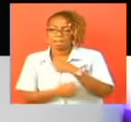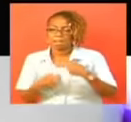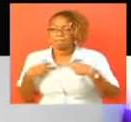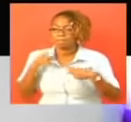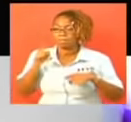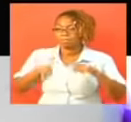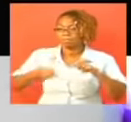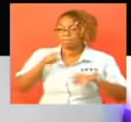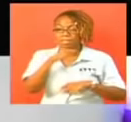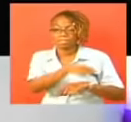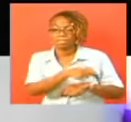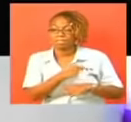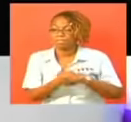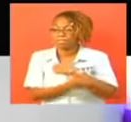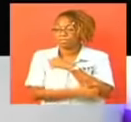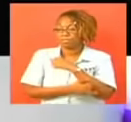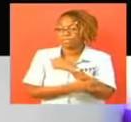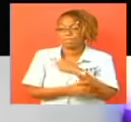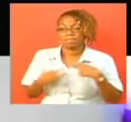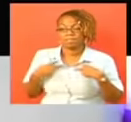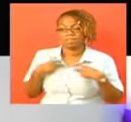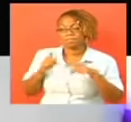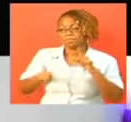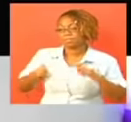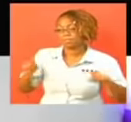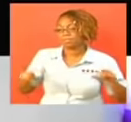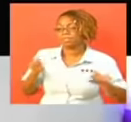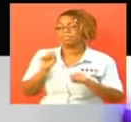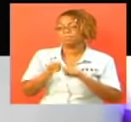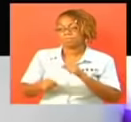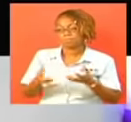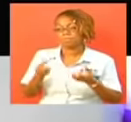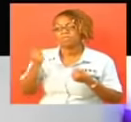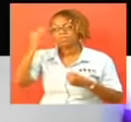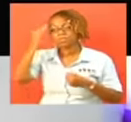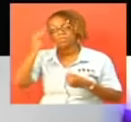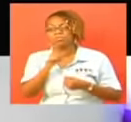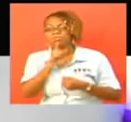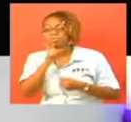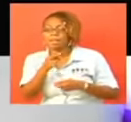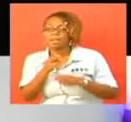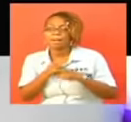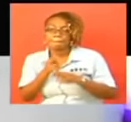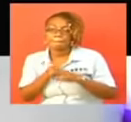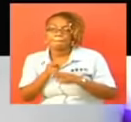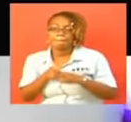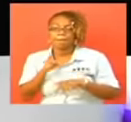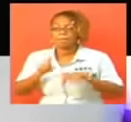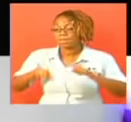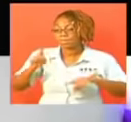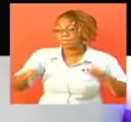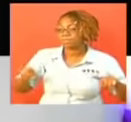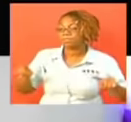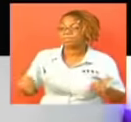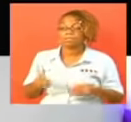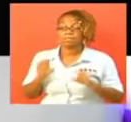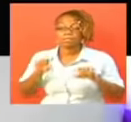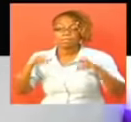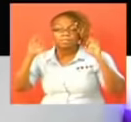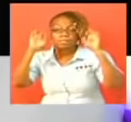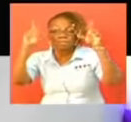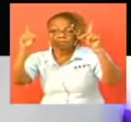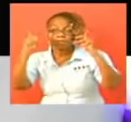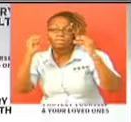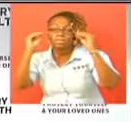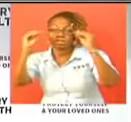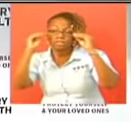the new naming of the variants for the purpose of education, sir. Thank you.